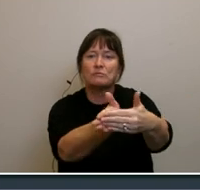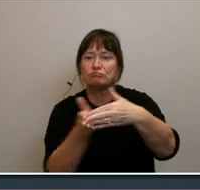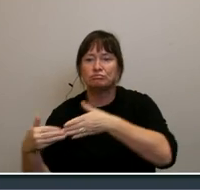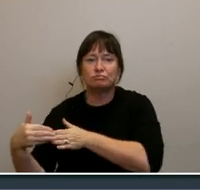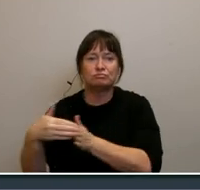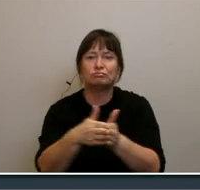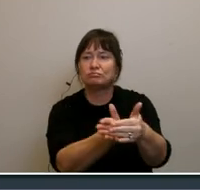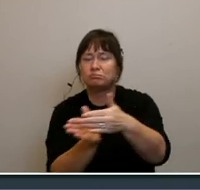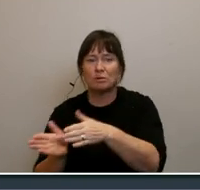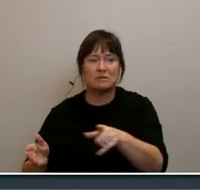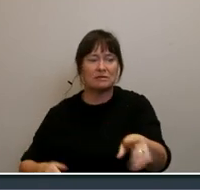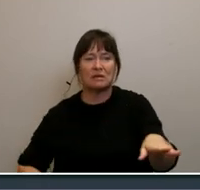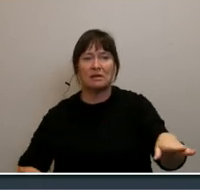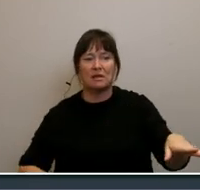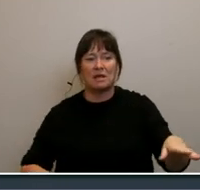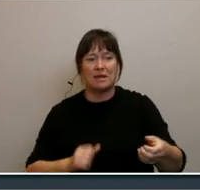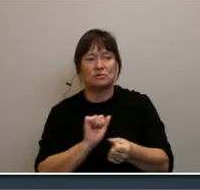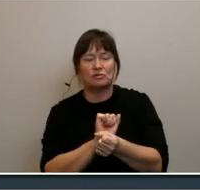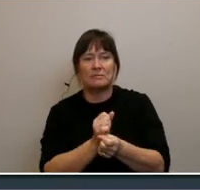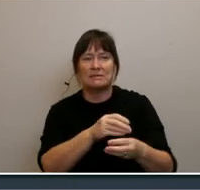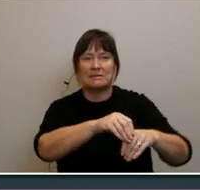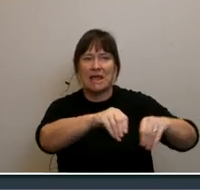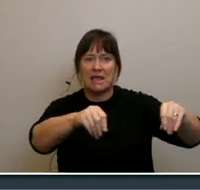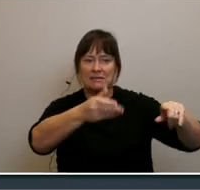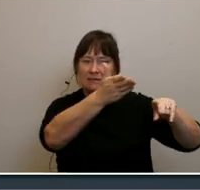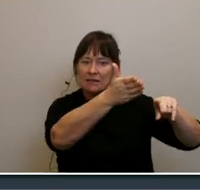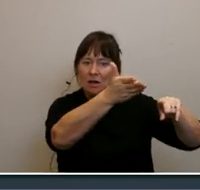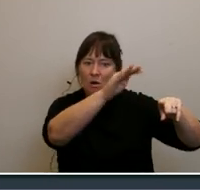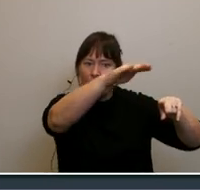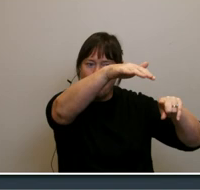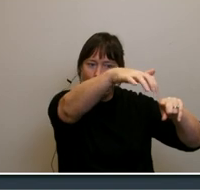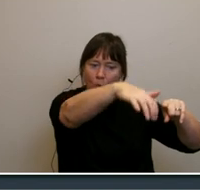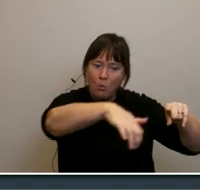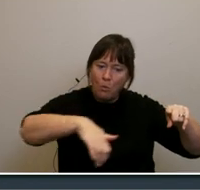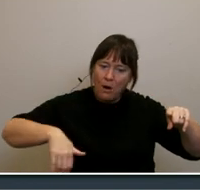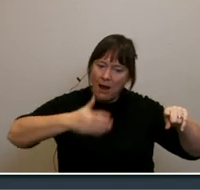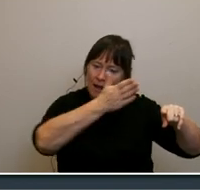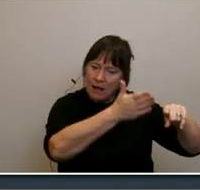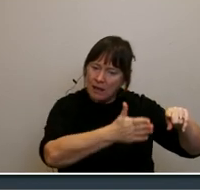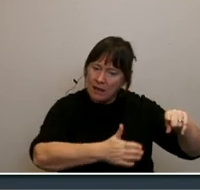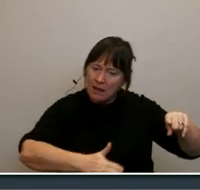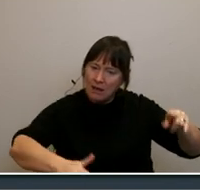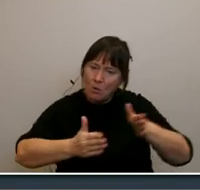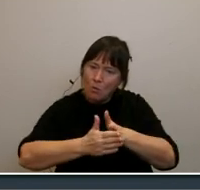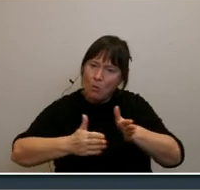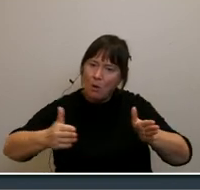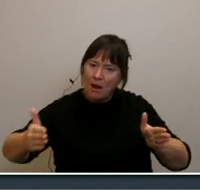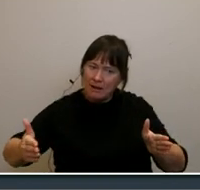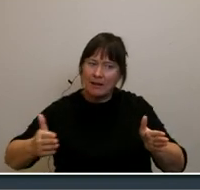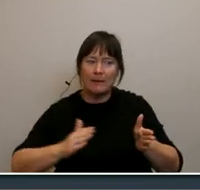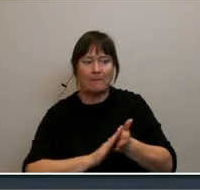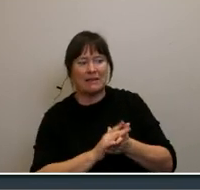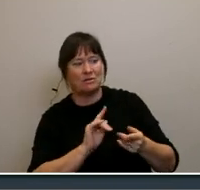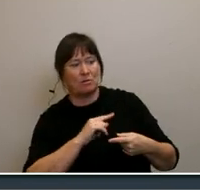It is trapping sand, which is vital replenishment, and the regular deepening and widening of the shipping channel means the problem is here to